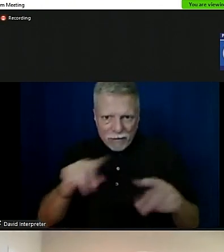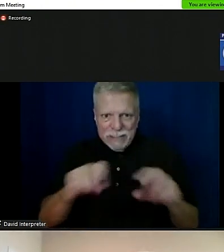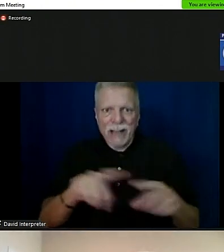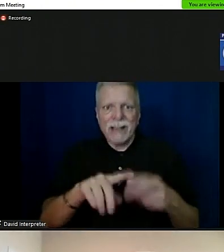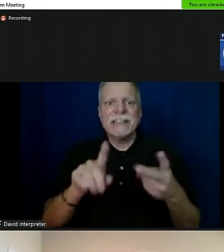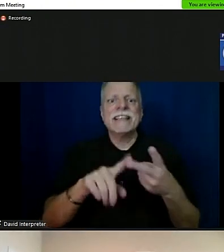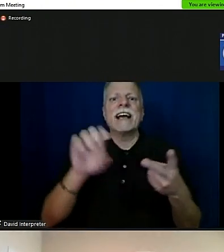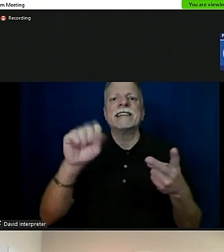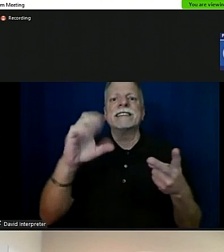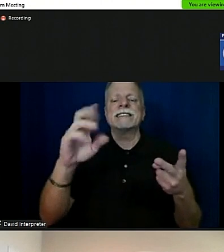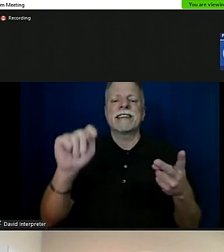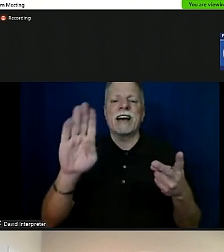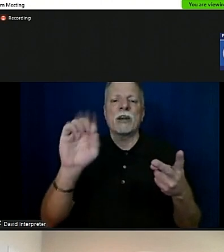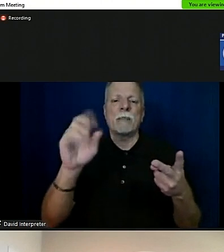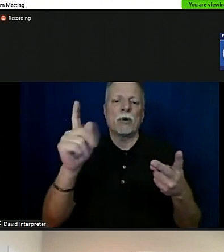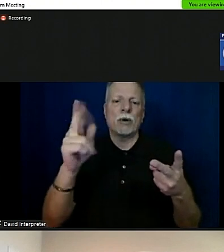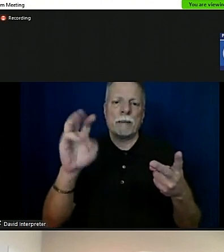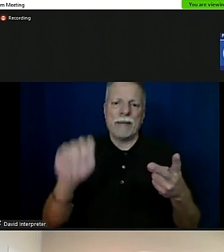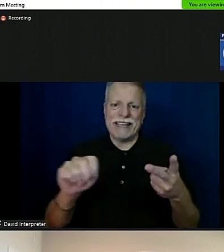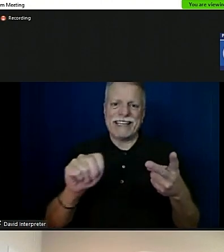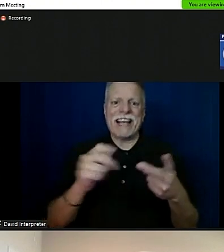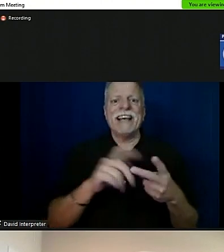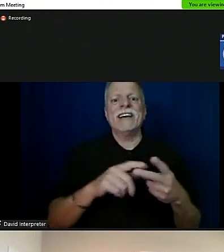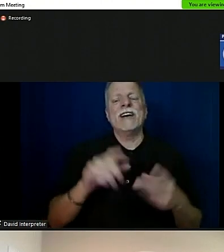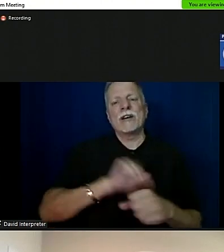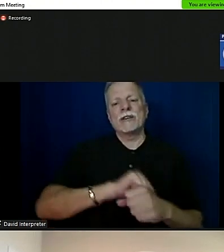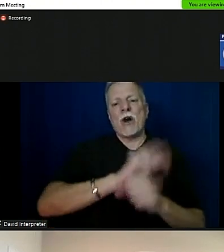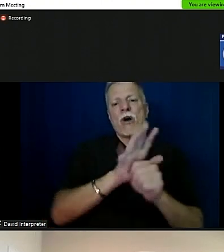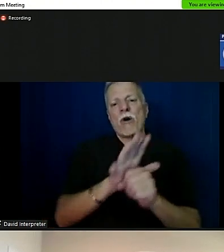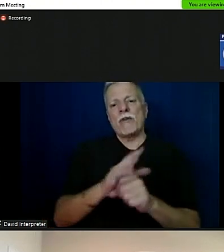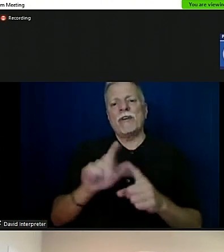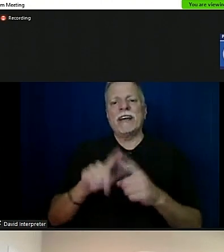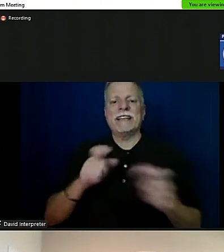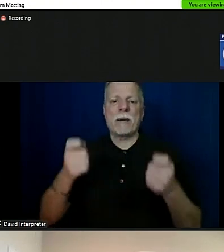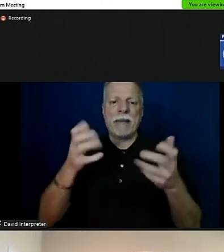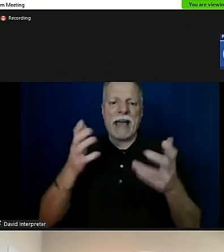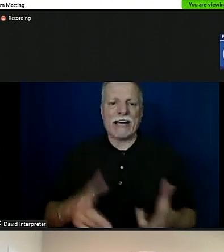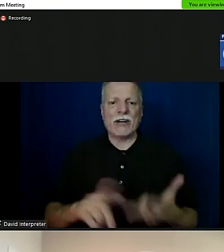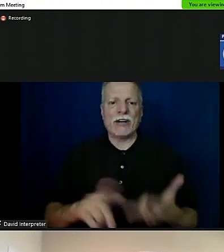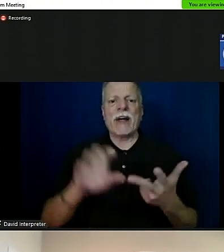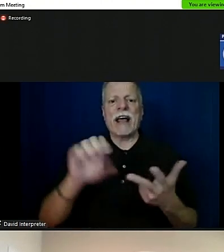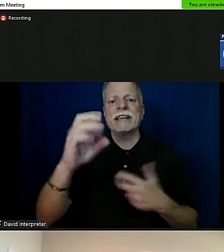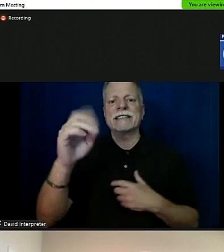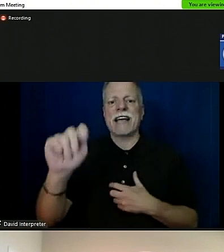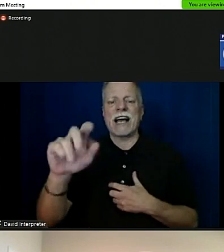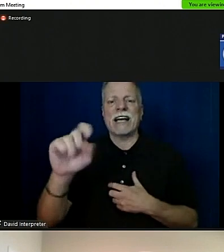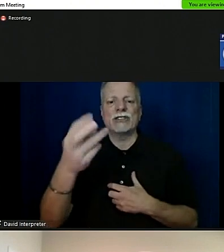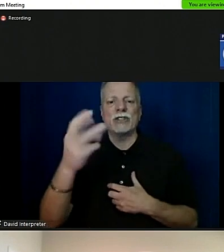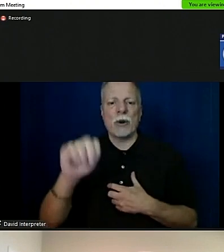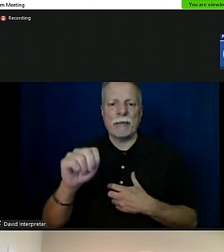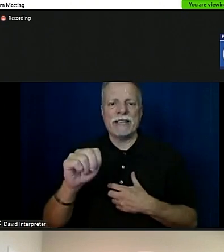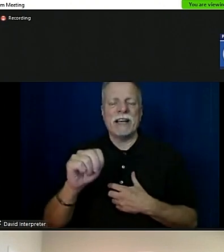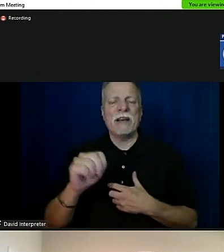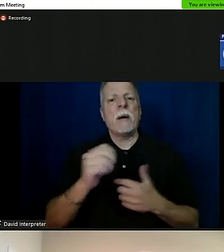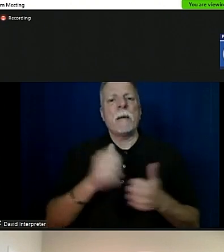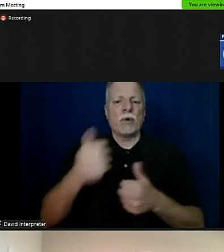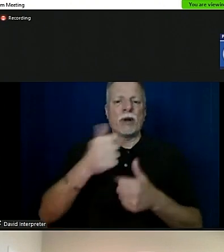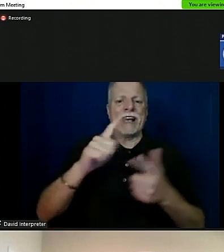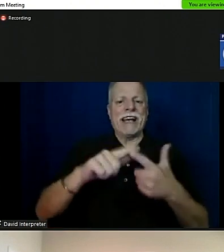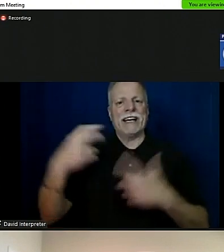COVID-19 Incident Commander, and Scott Sherman, Brigadier General. And I'm going to go ahead and toss it over to Dr. Rachel